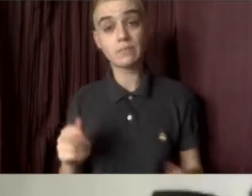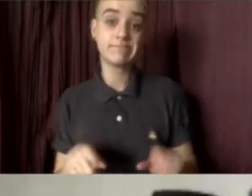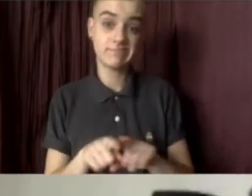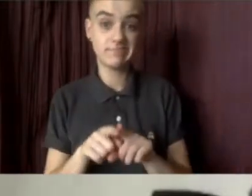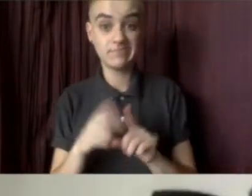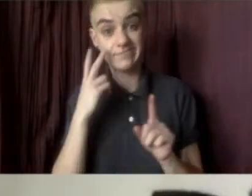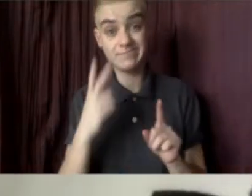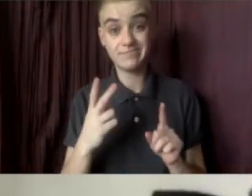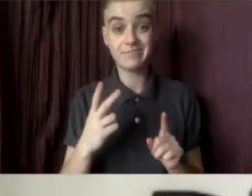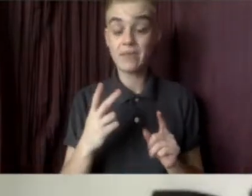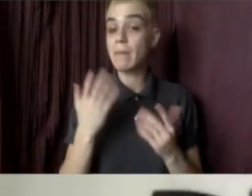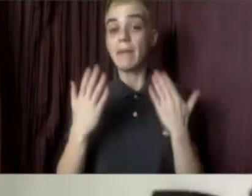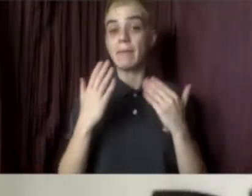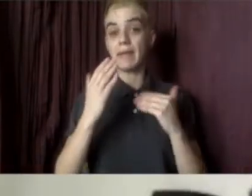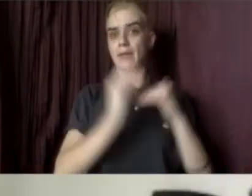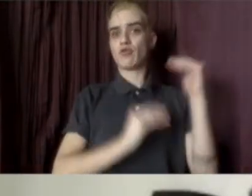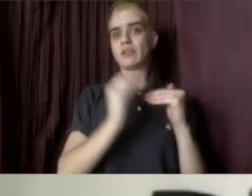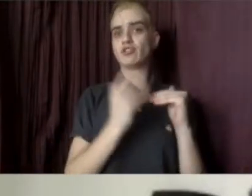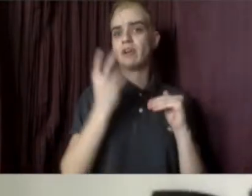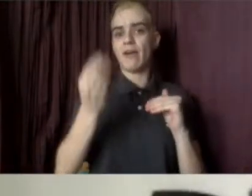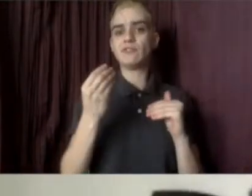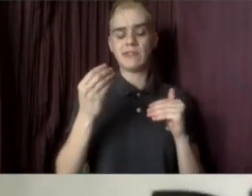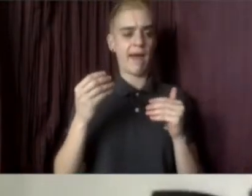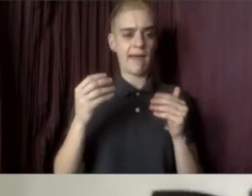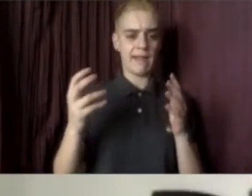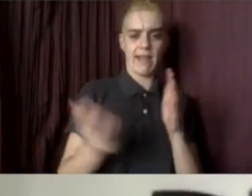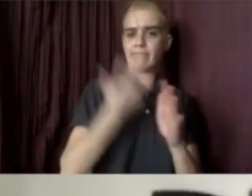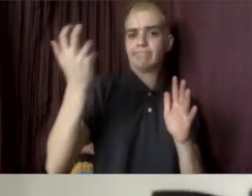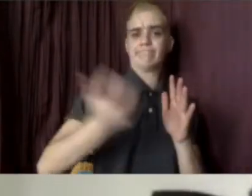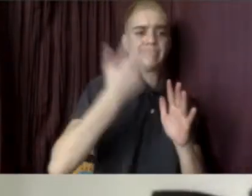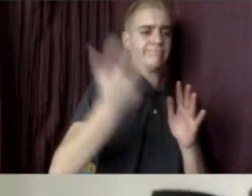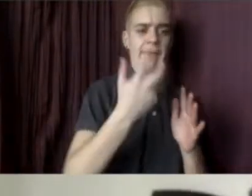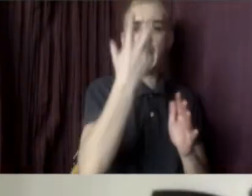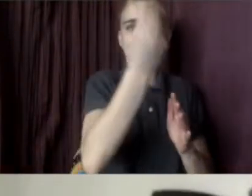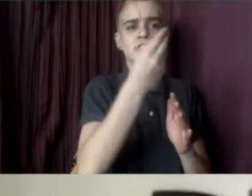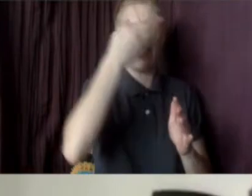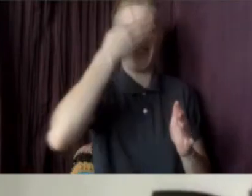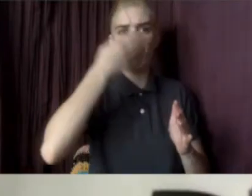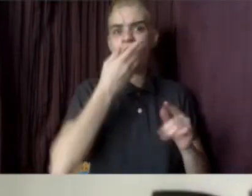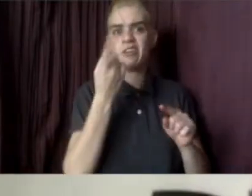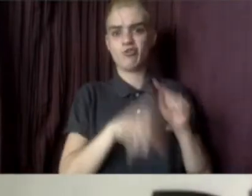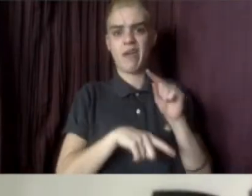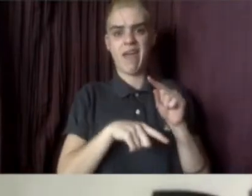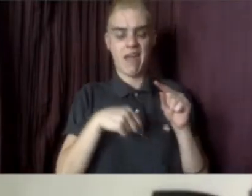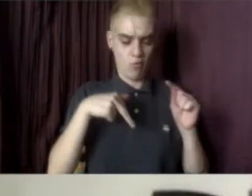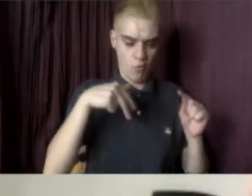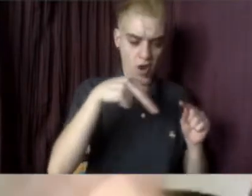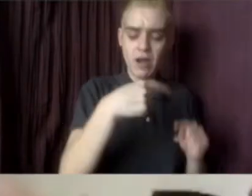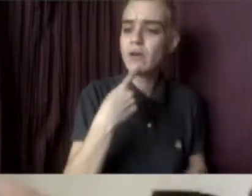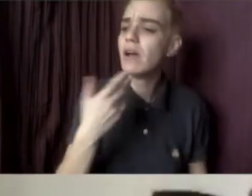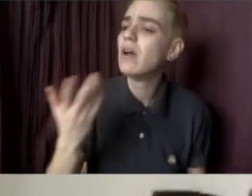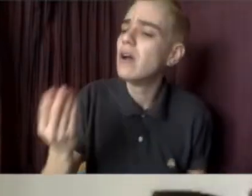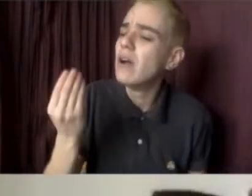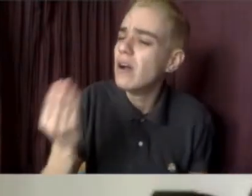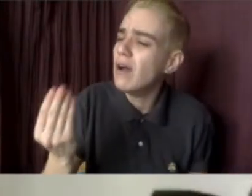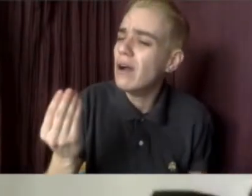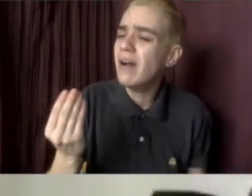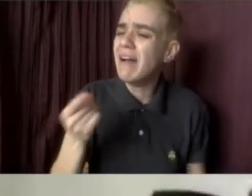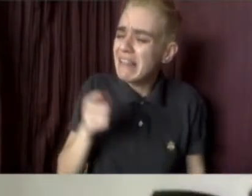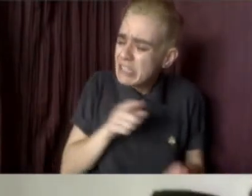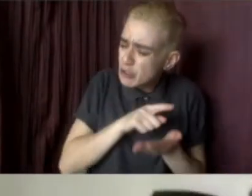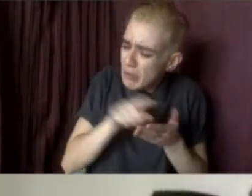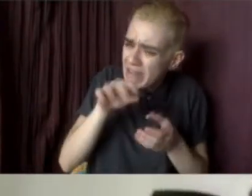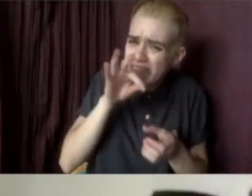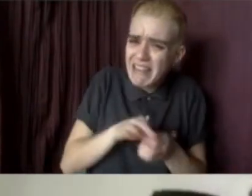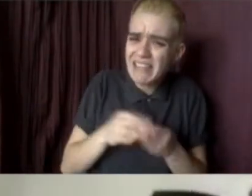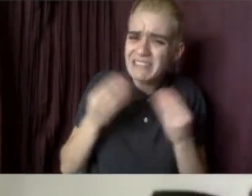ballot. And as Sister Jackson said, the faith-based community can help out with that, because usually, you know, there's a church on the corner, there's a mosque on the corner, and they can say,